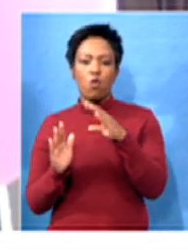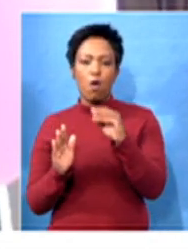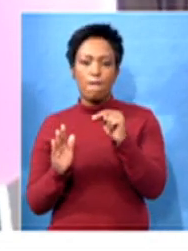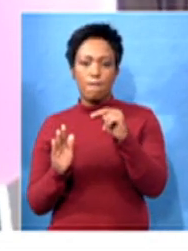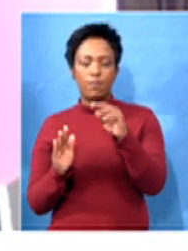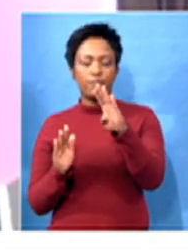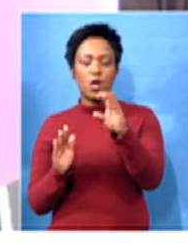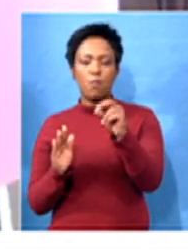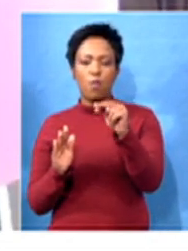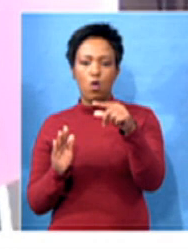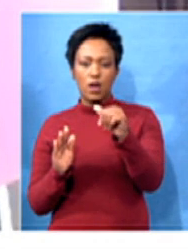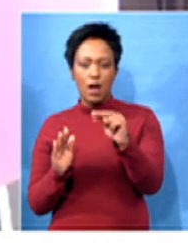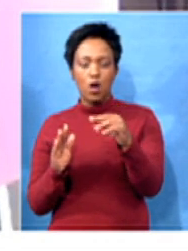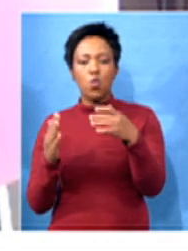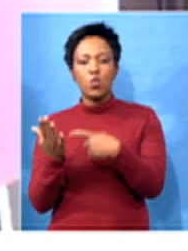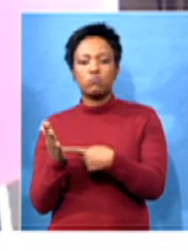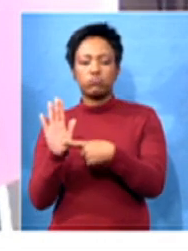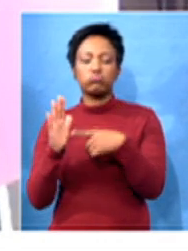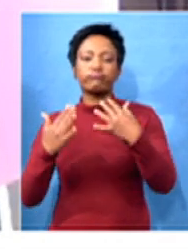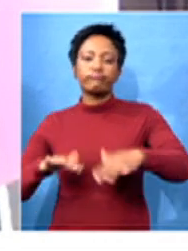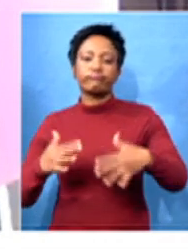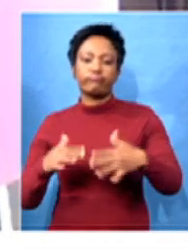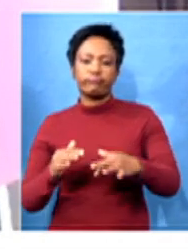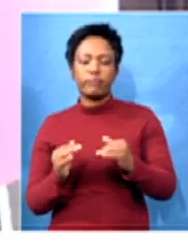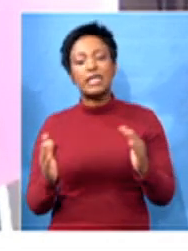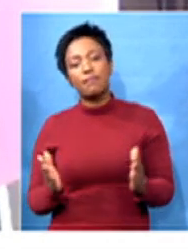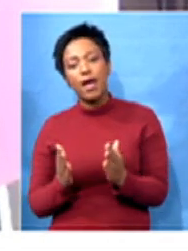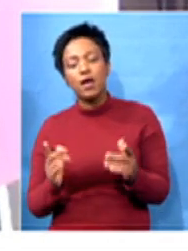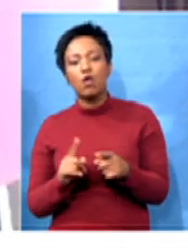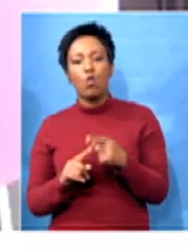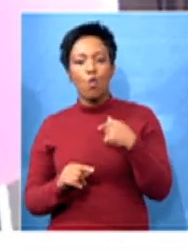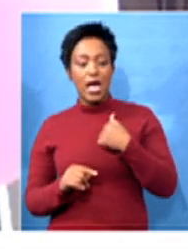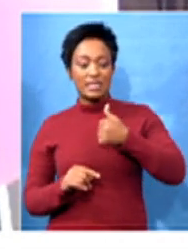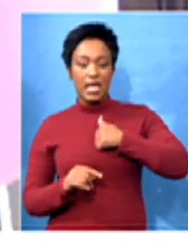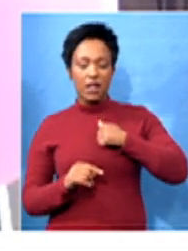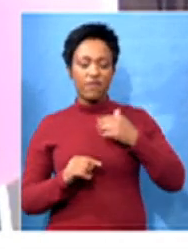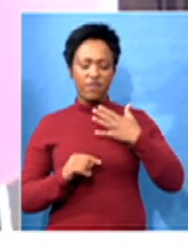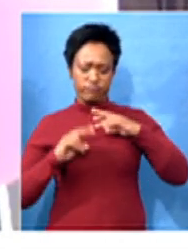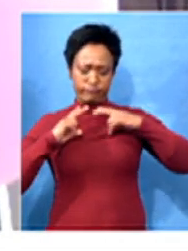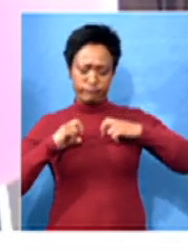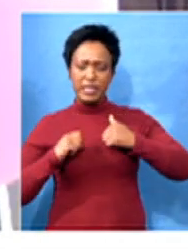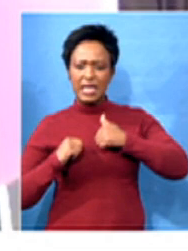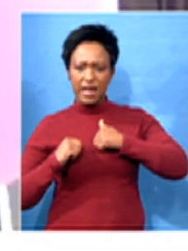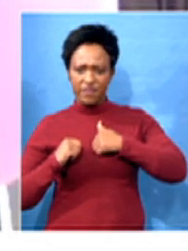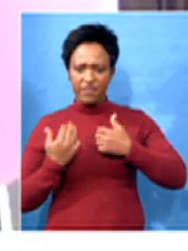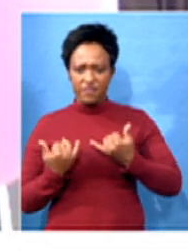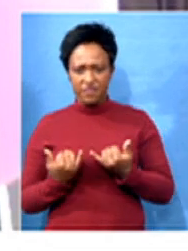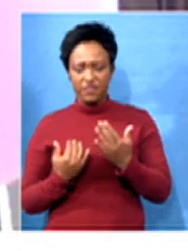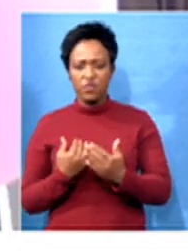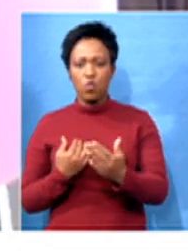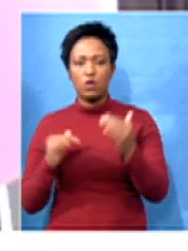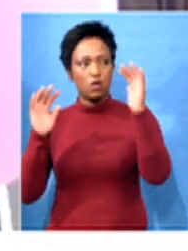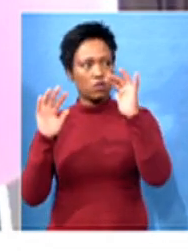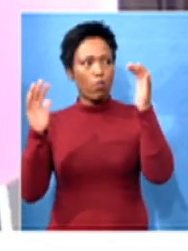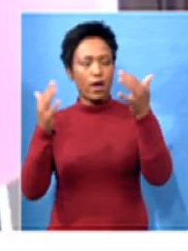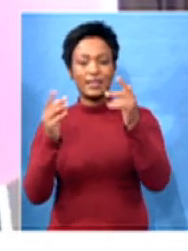know, docuseries. It's going to take young people into their own brains to help their greatness. The world is changing, you know.